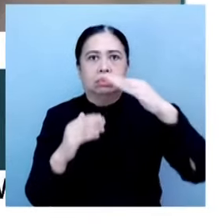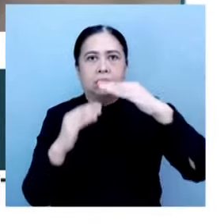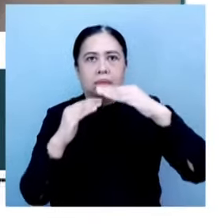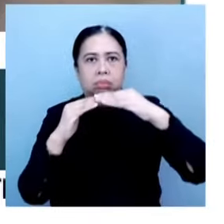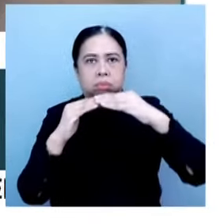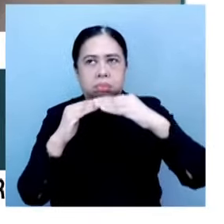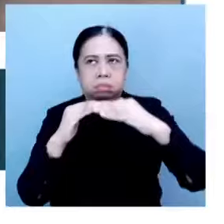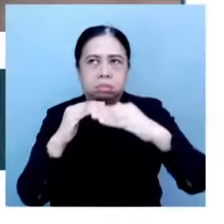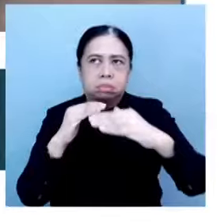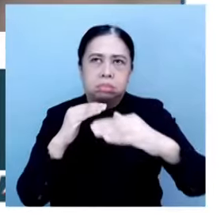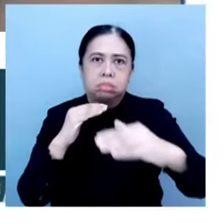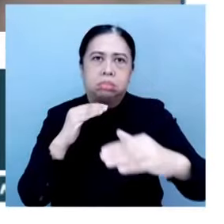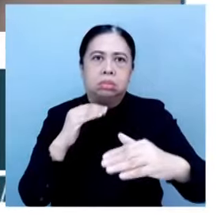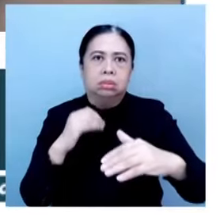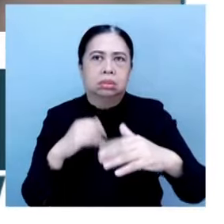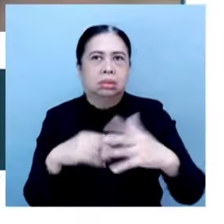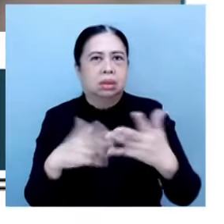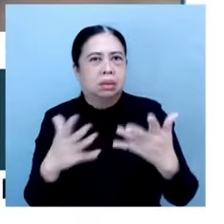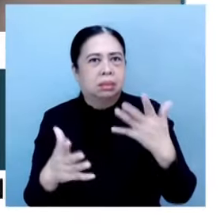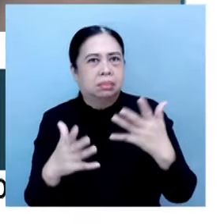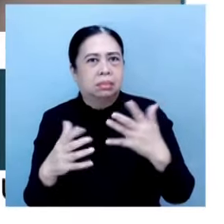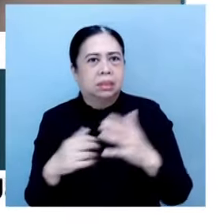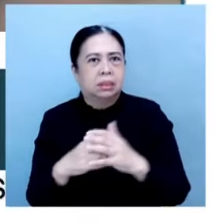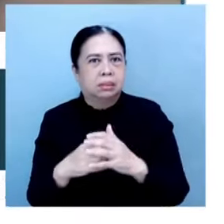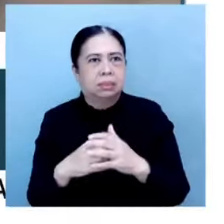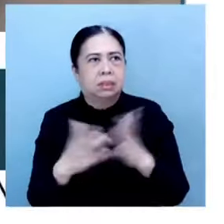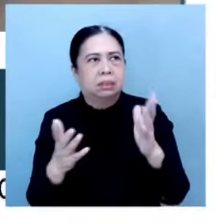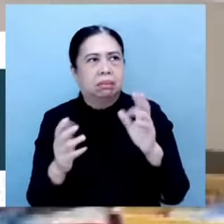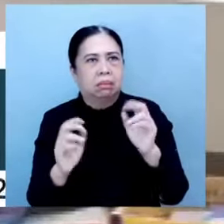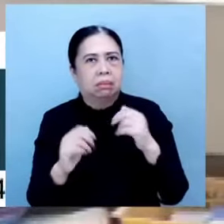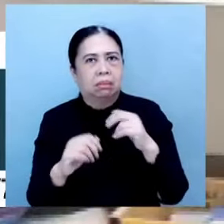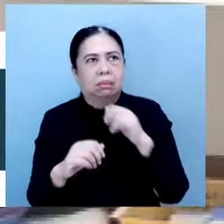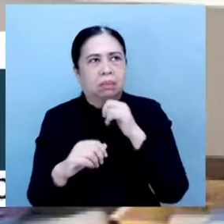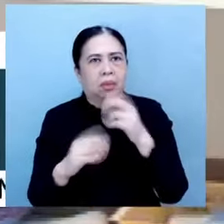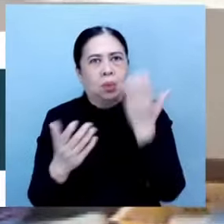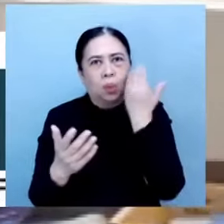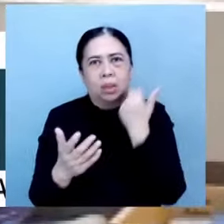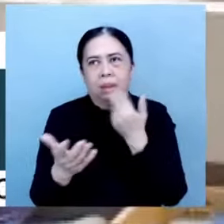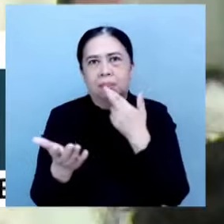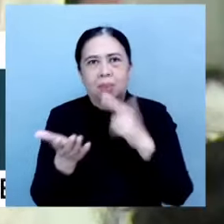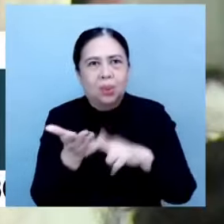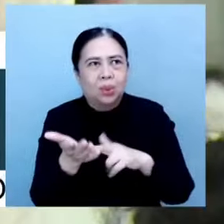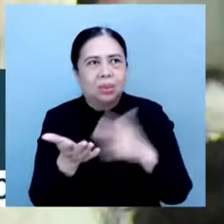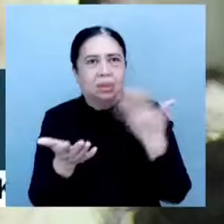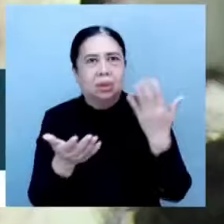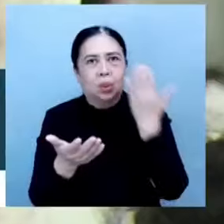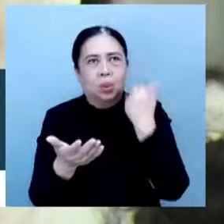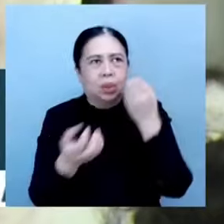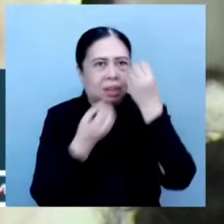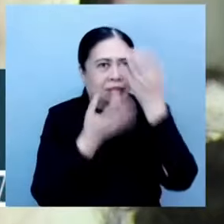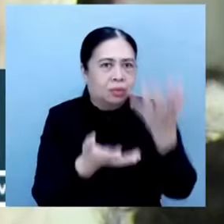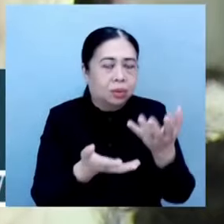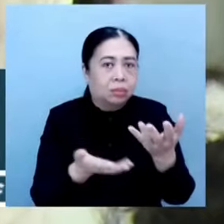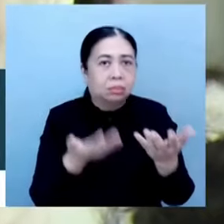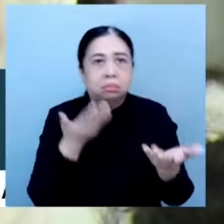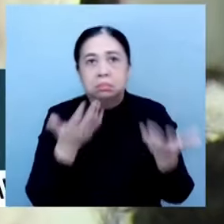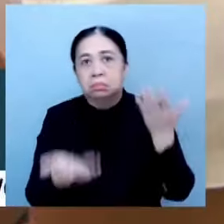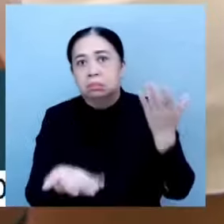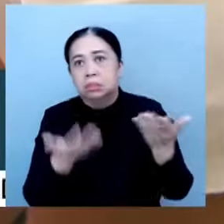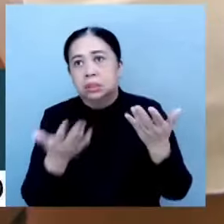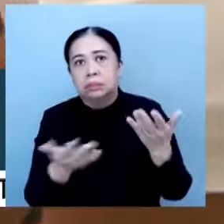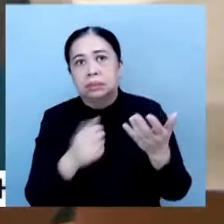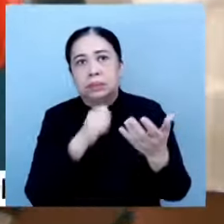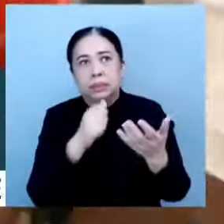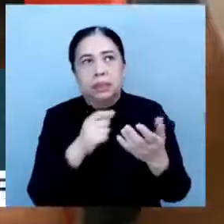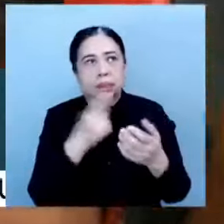may be secondary to underestimation or underreporting. We might not be able to the true picture,